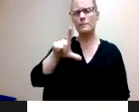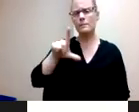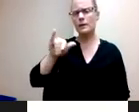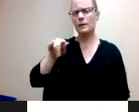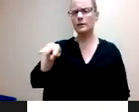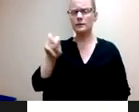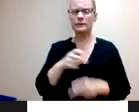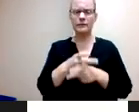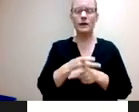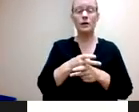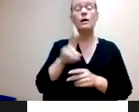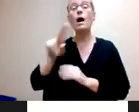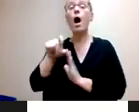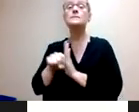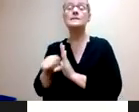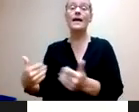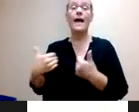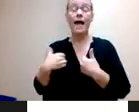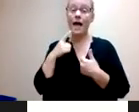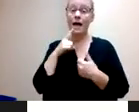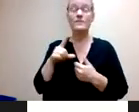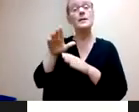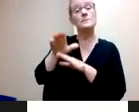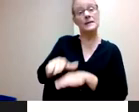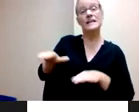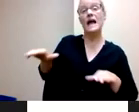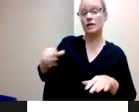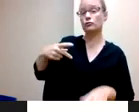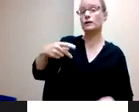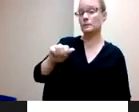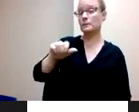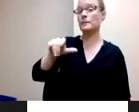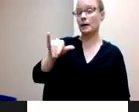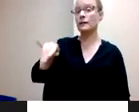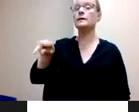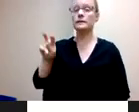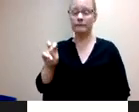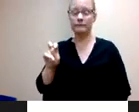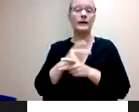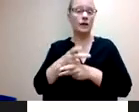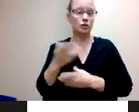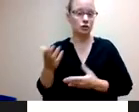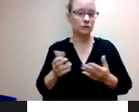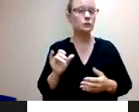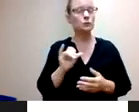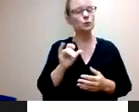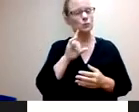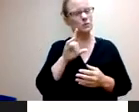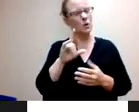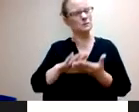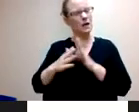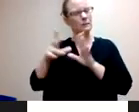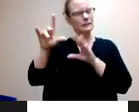has a pediatric palliative care service, that this is becoming more of a standard of care to try to support in these